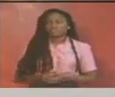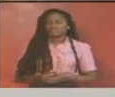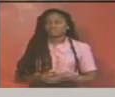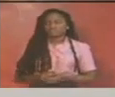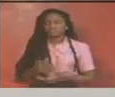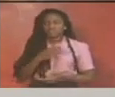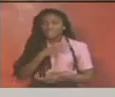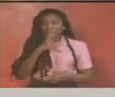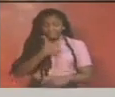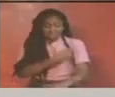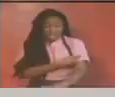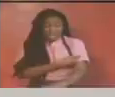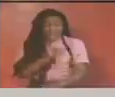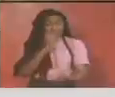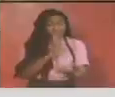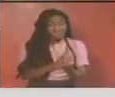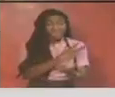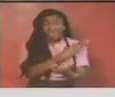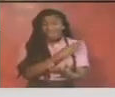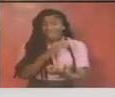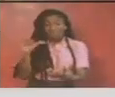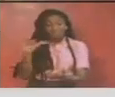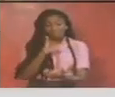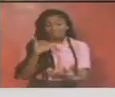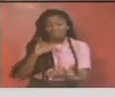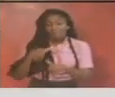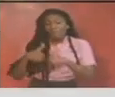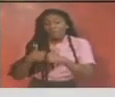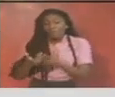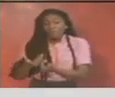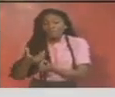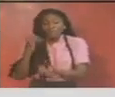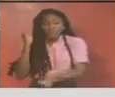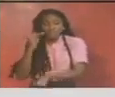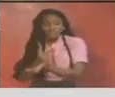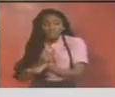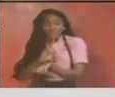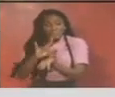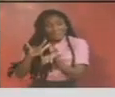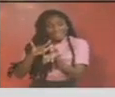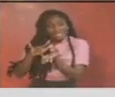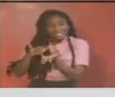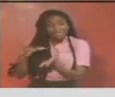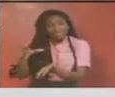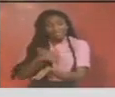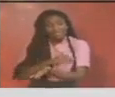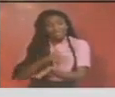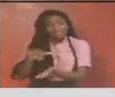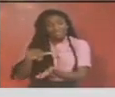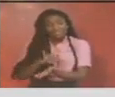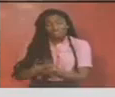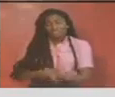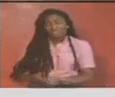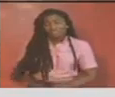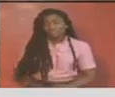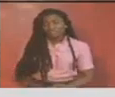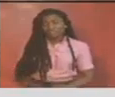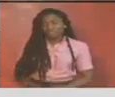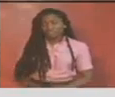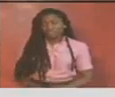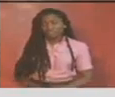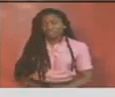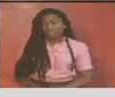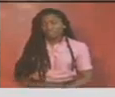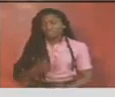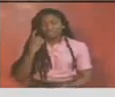So I'll just share my slide set, please. Thank you. So we can move on to the next slide. So what